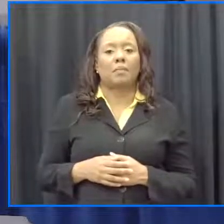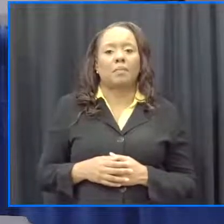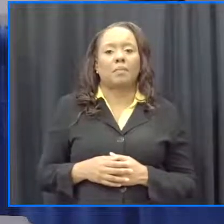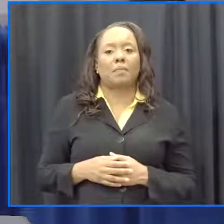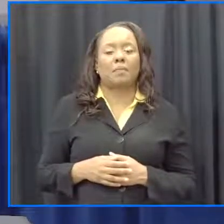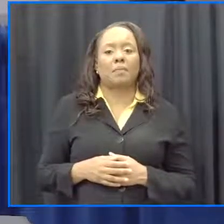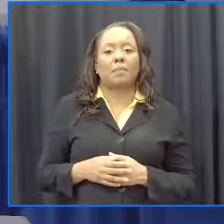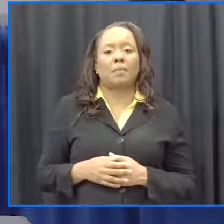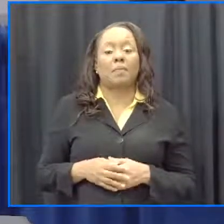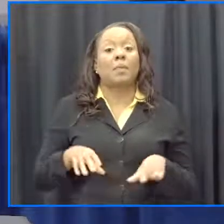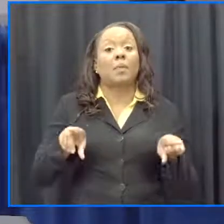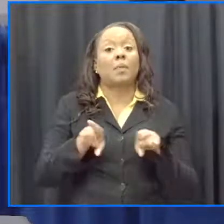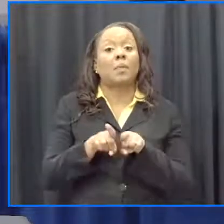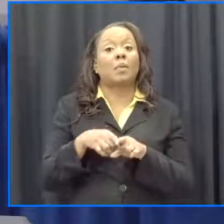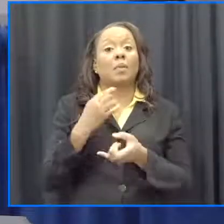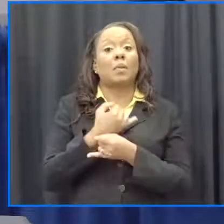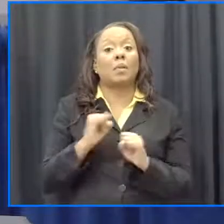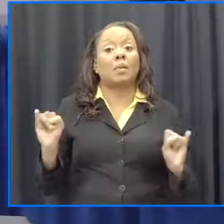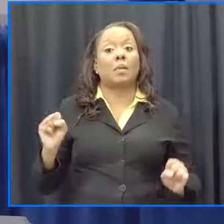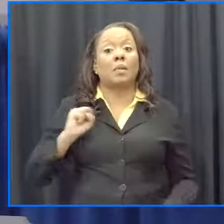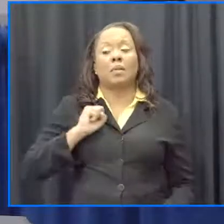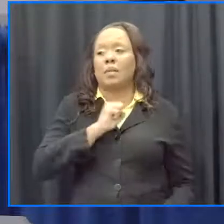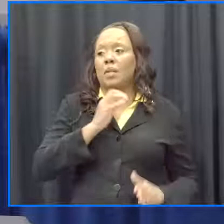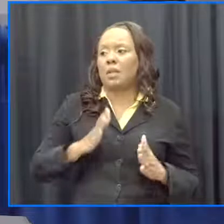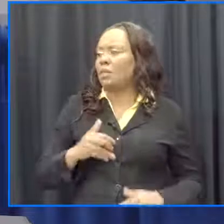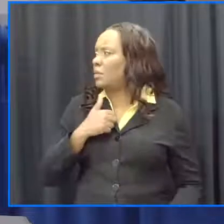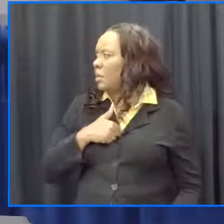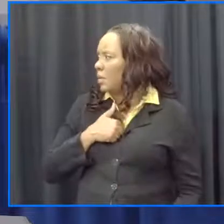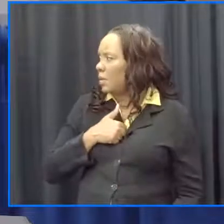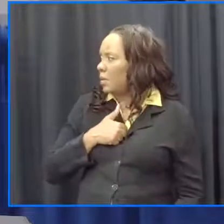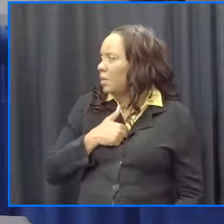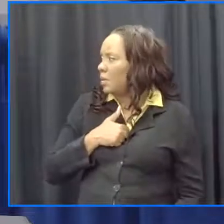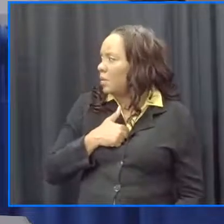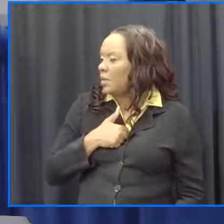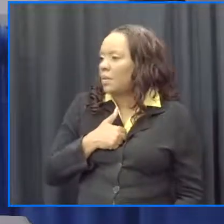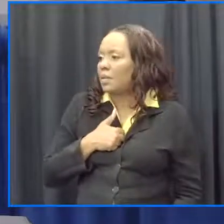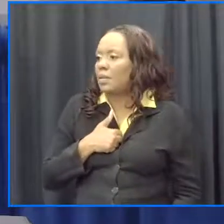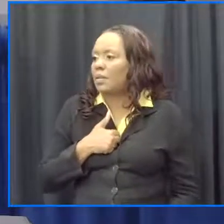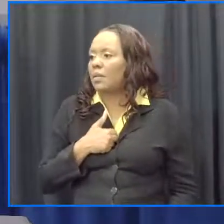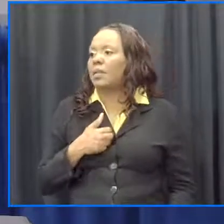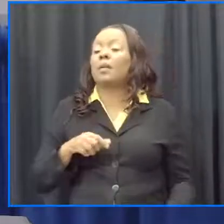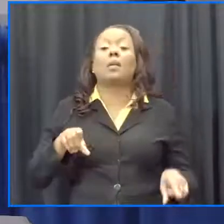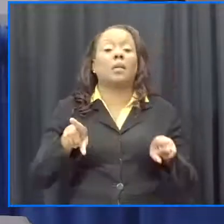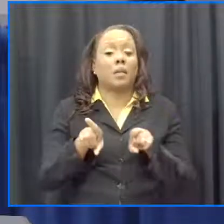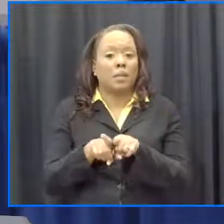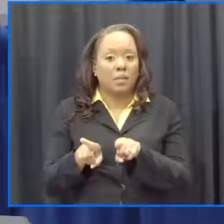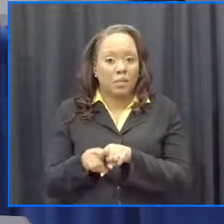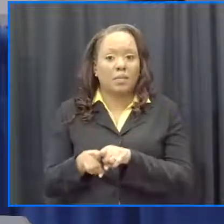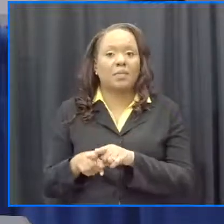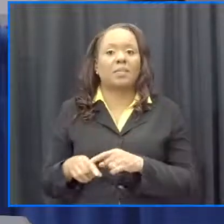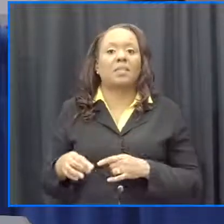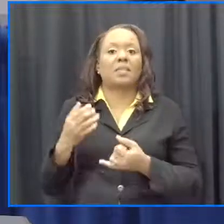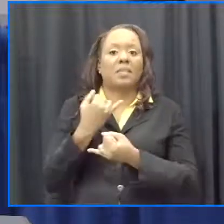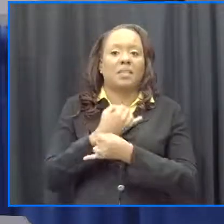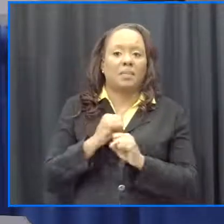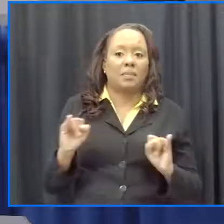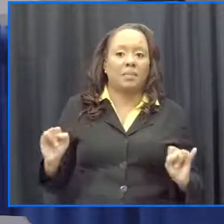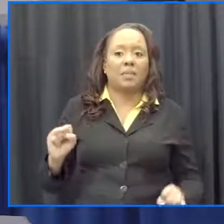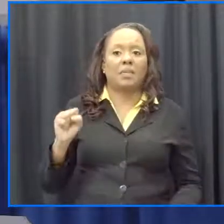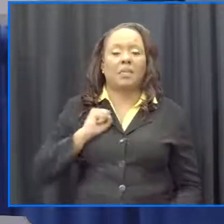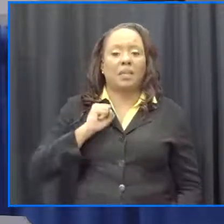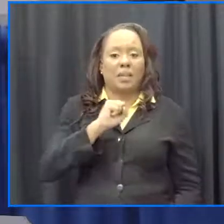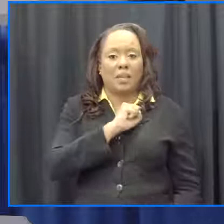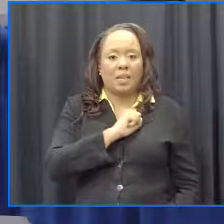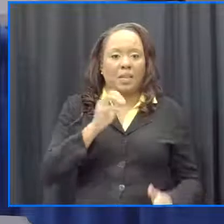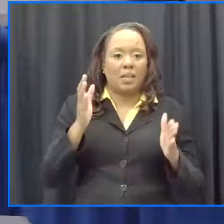also served as an independent senator. My apologies. Dr. Rogers also serves as